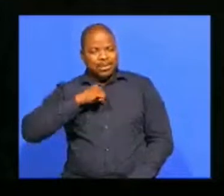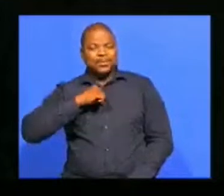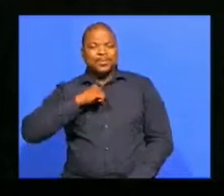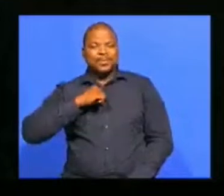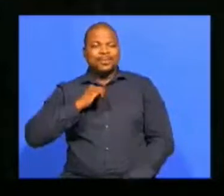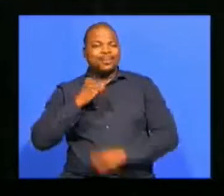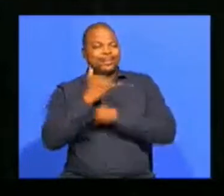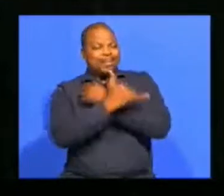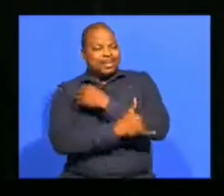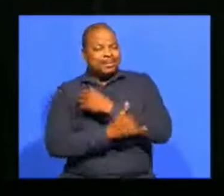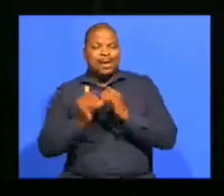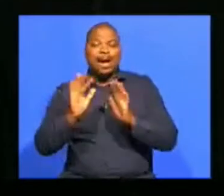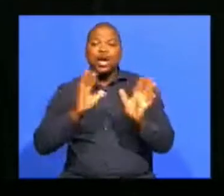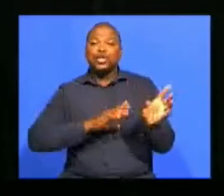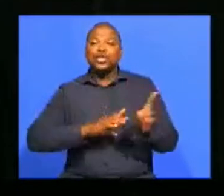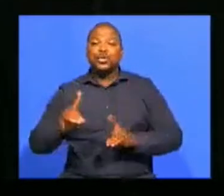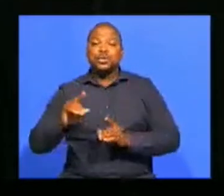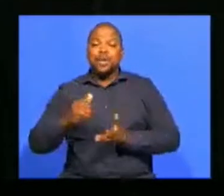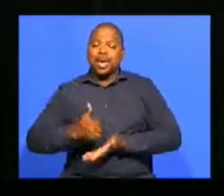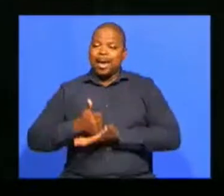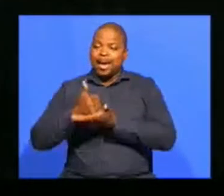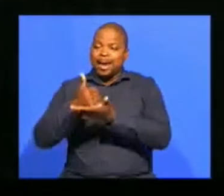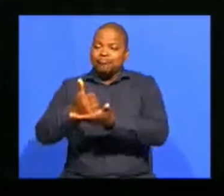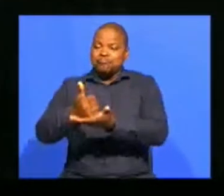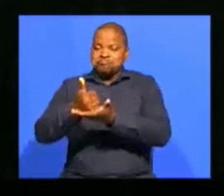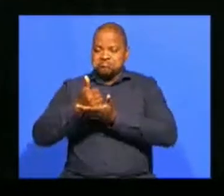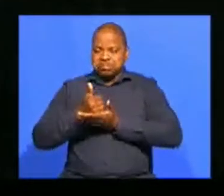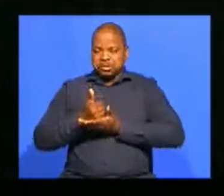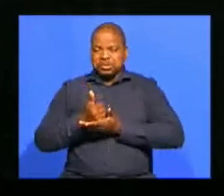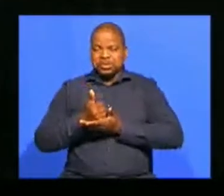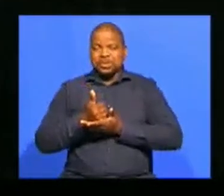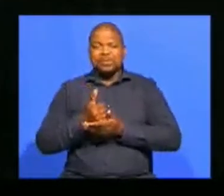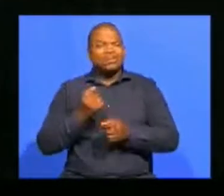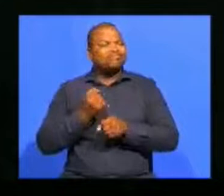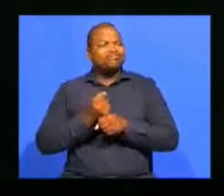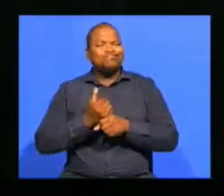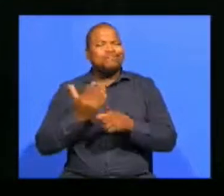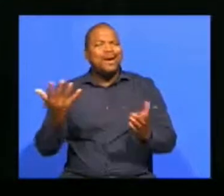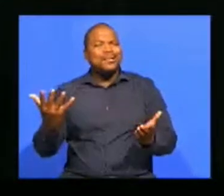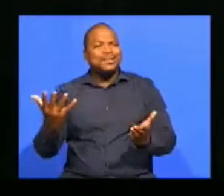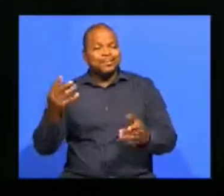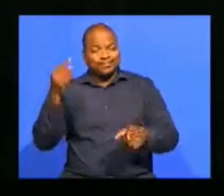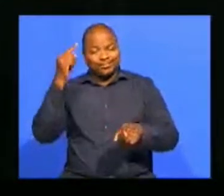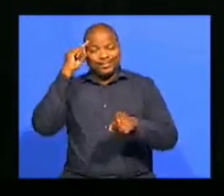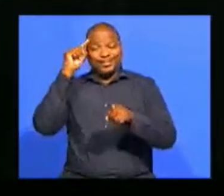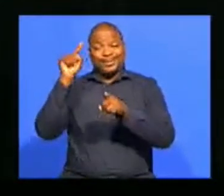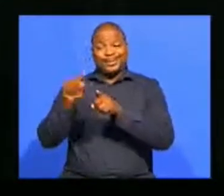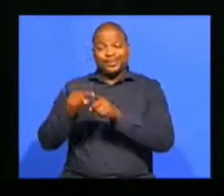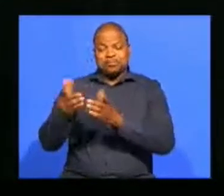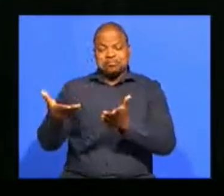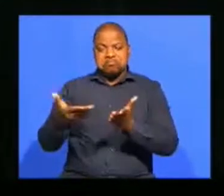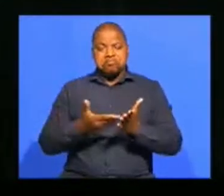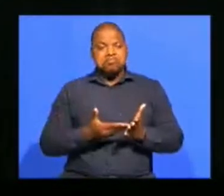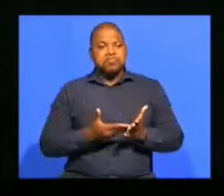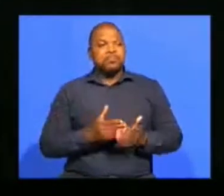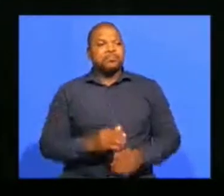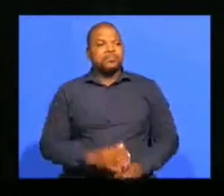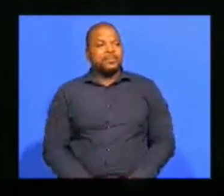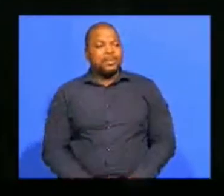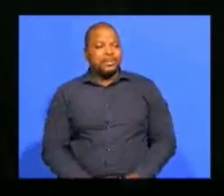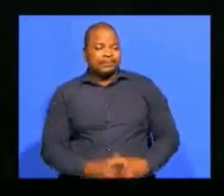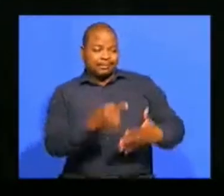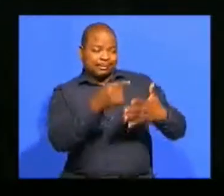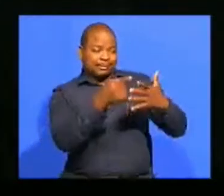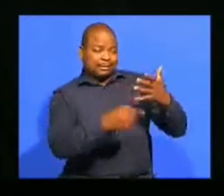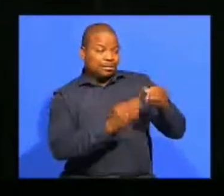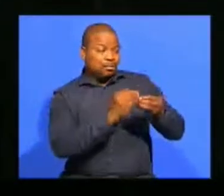of their countries would, helped one another even without agreements being in place. So there are a number of areas